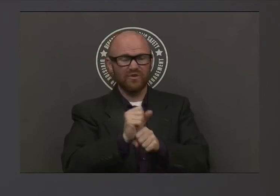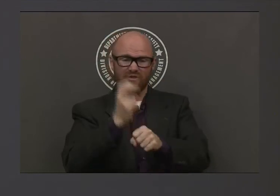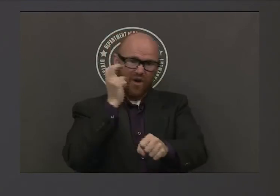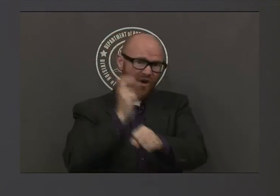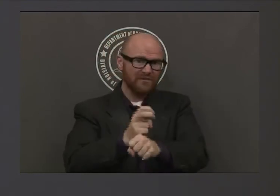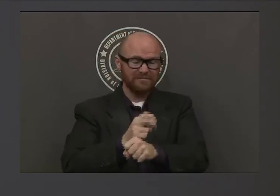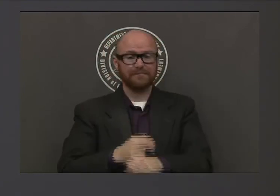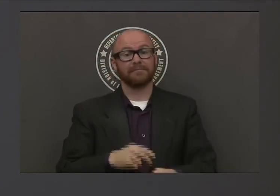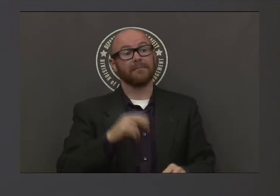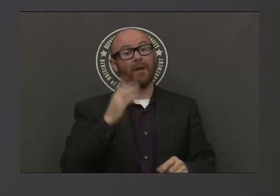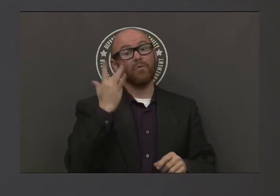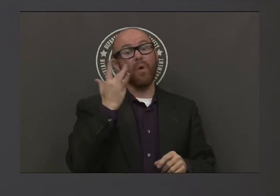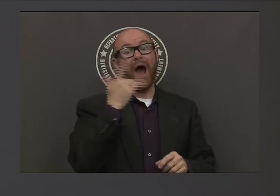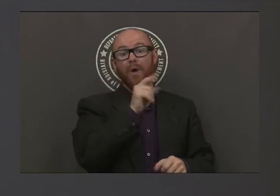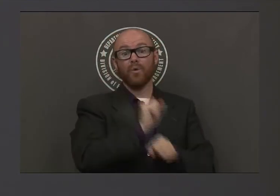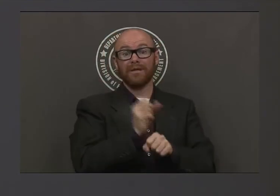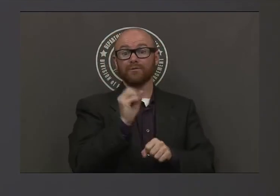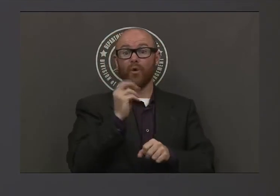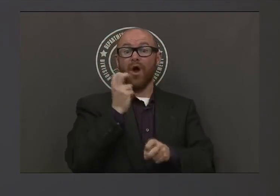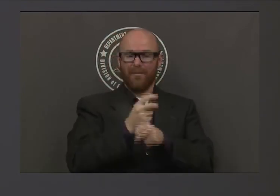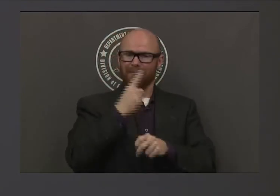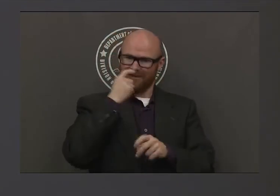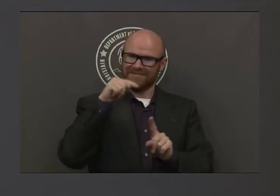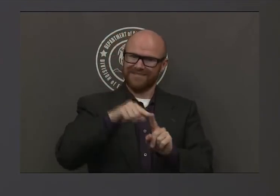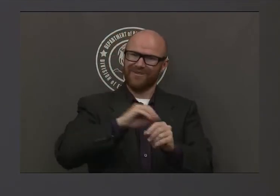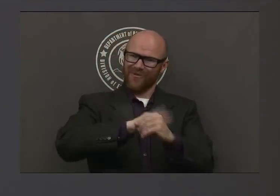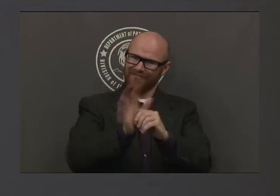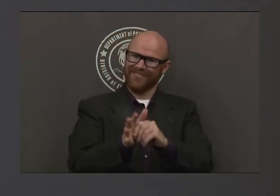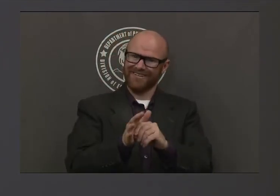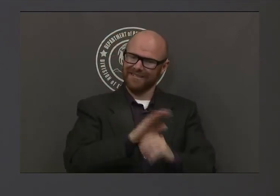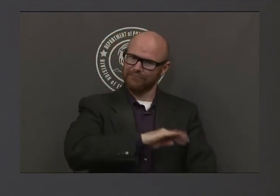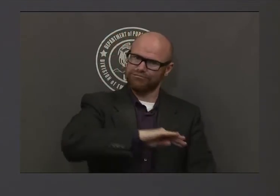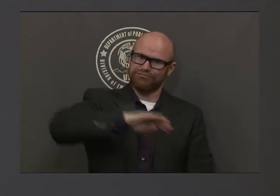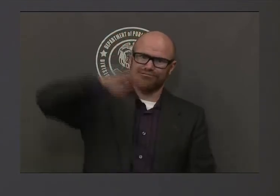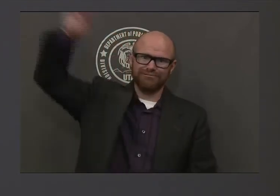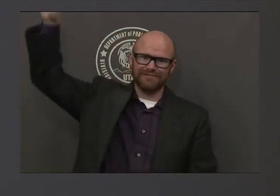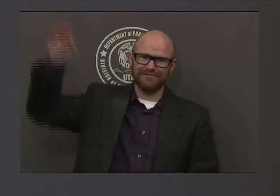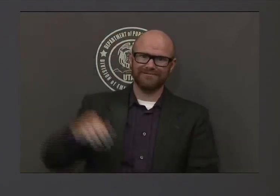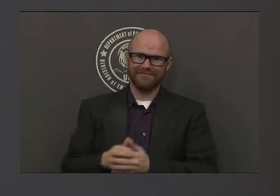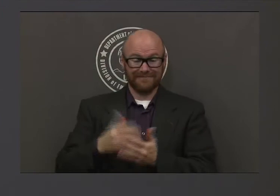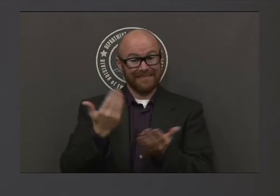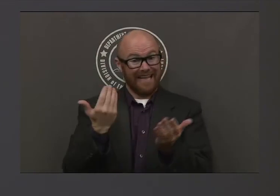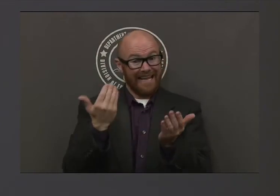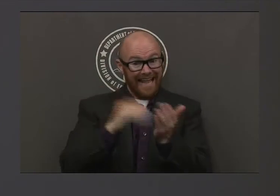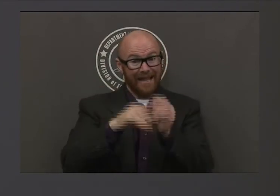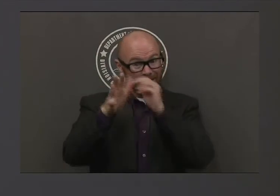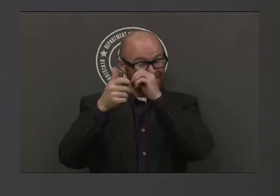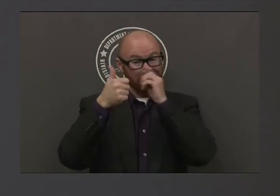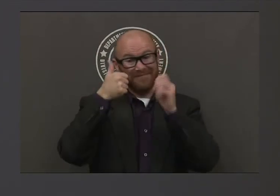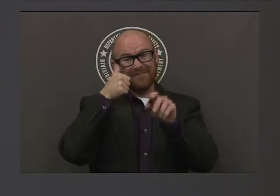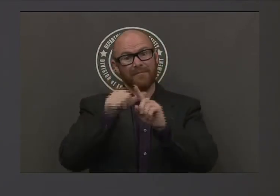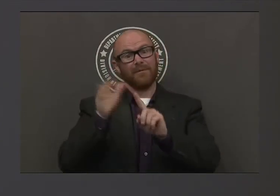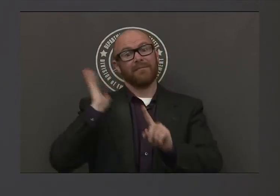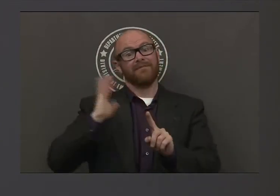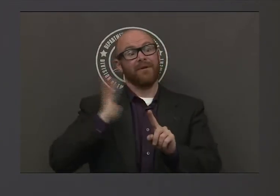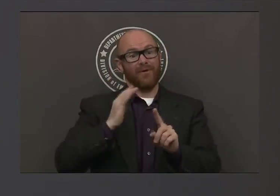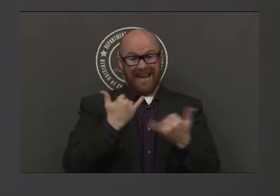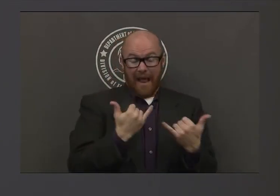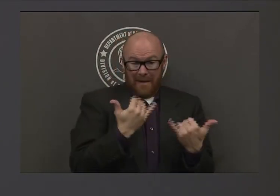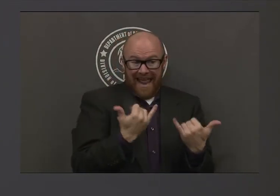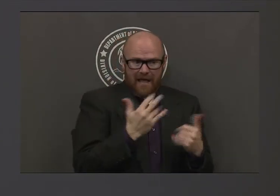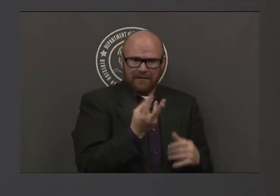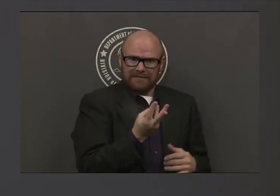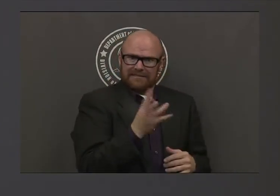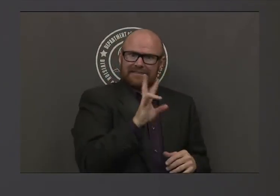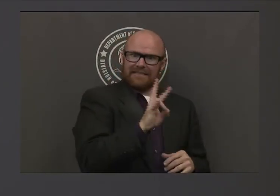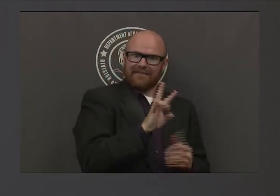surge in November. What we can do as a public is make sure that we don't have another surge after Christmas. So continue the practices of wearing